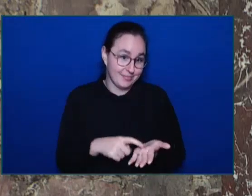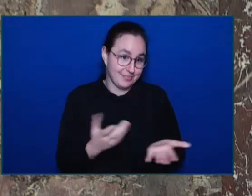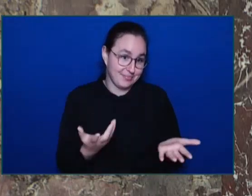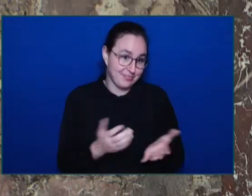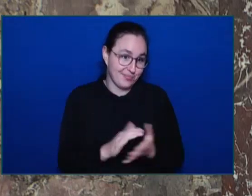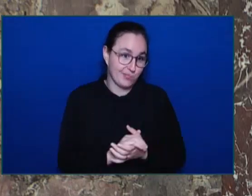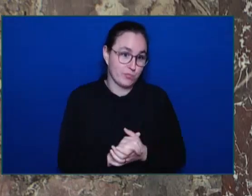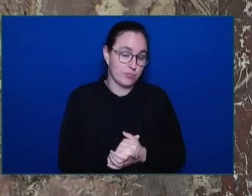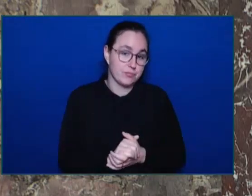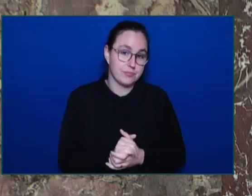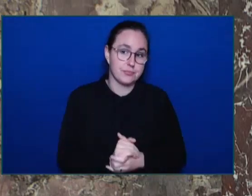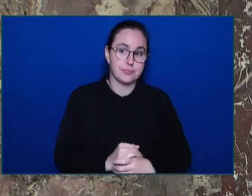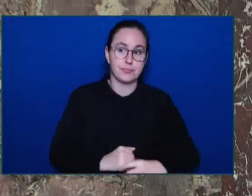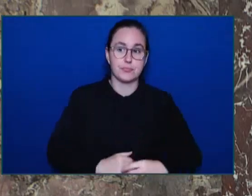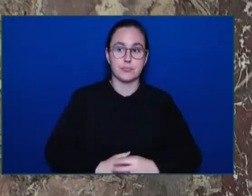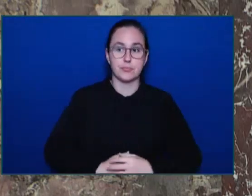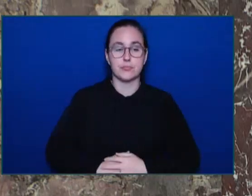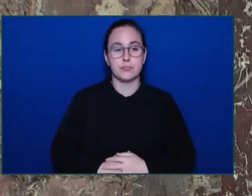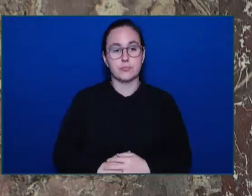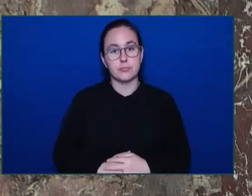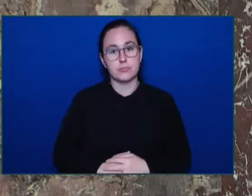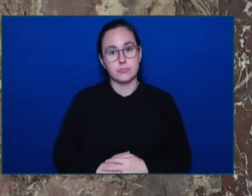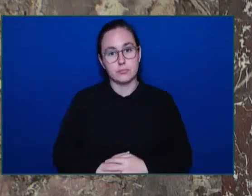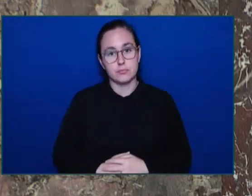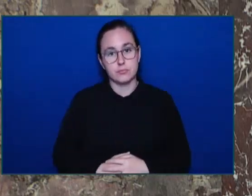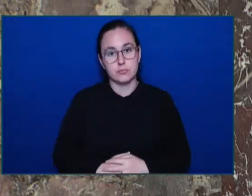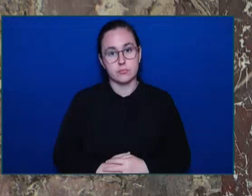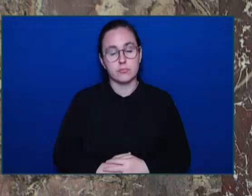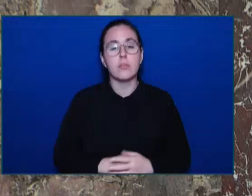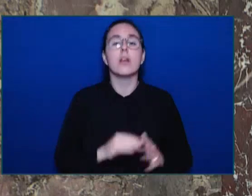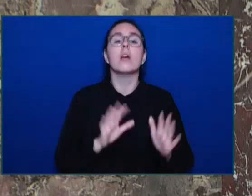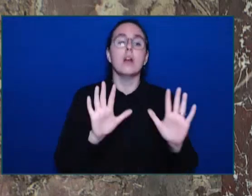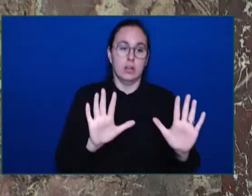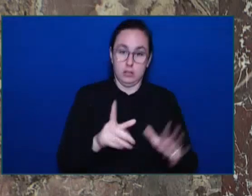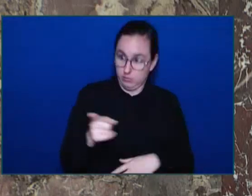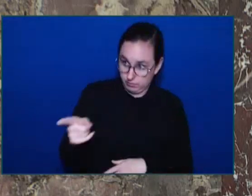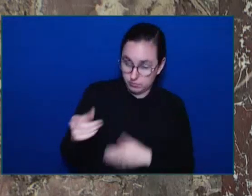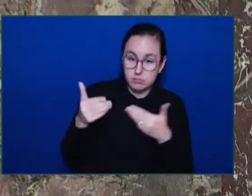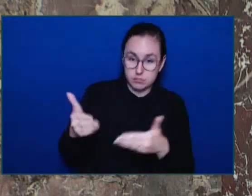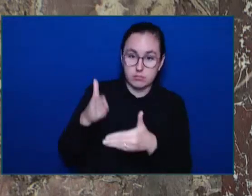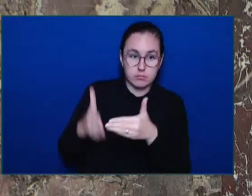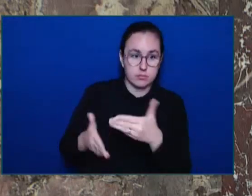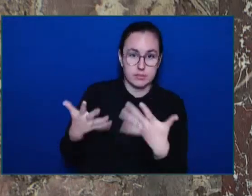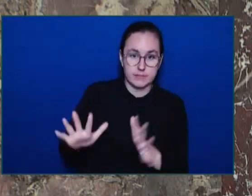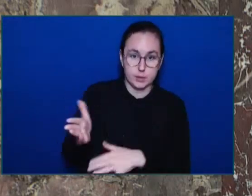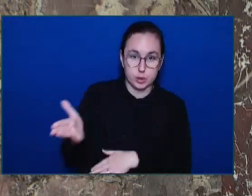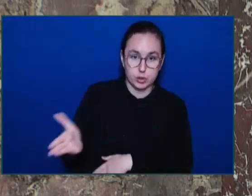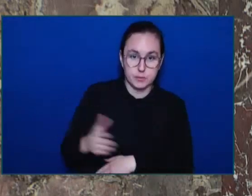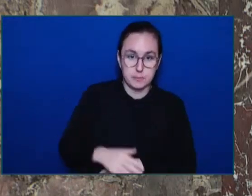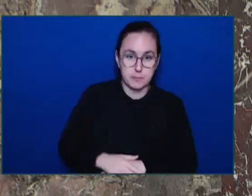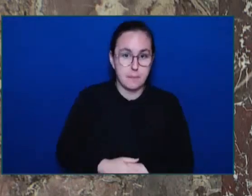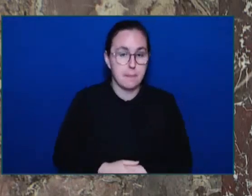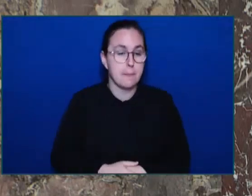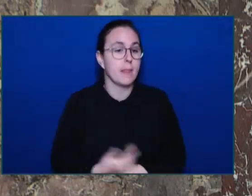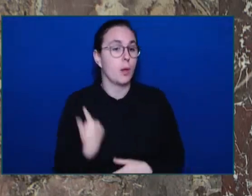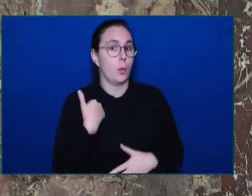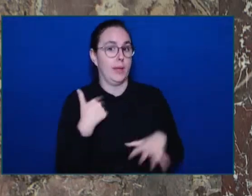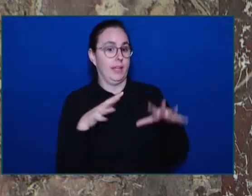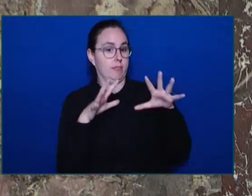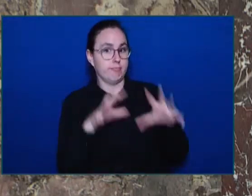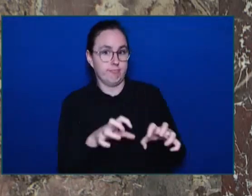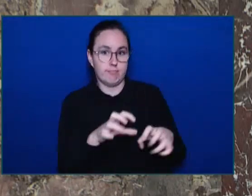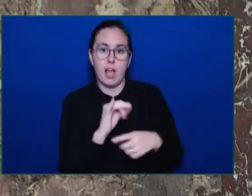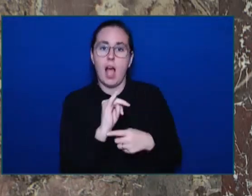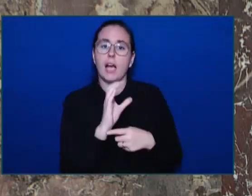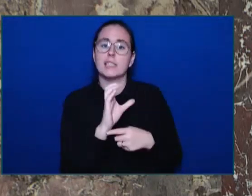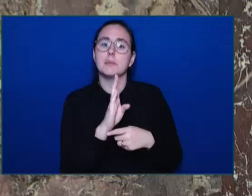Premier will conclude. We froze ICBC rates for 2 years. We deployed a new housing action